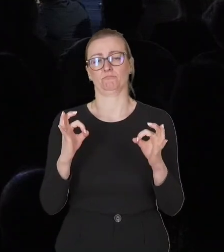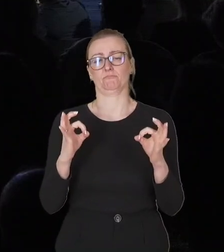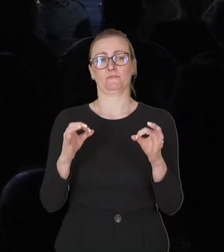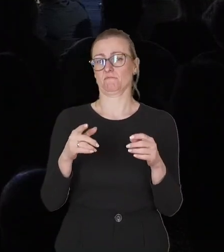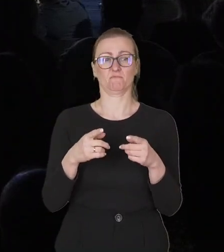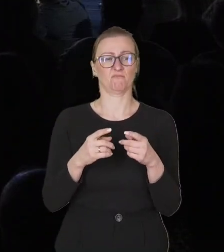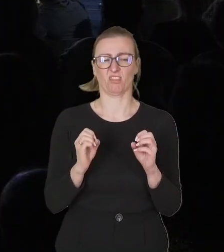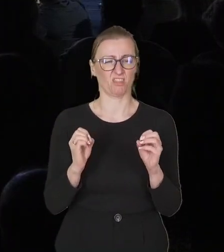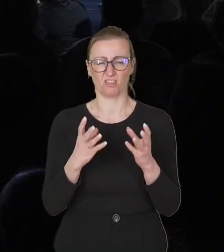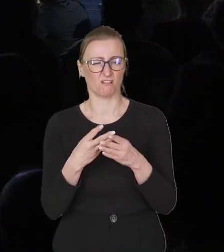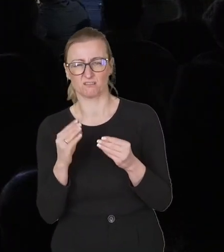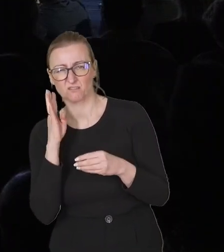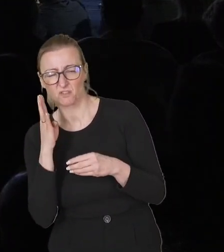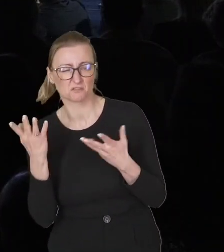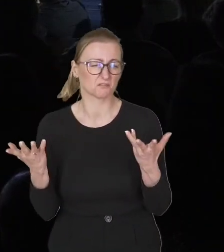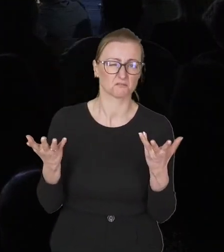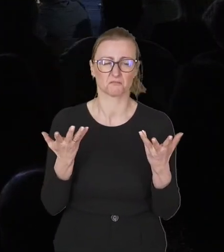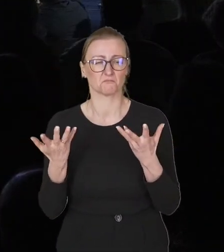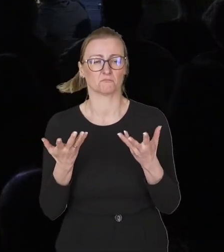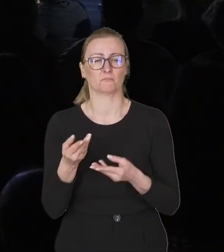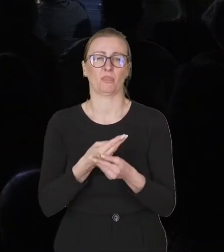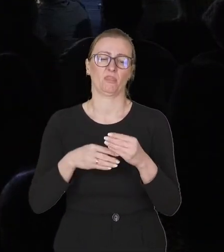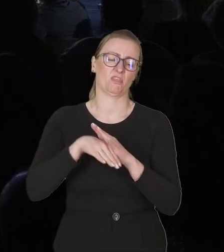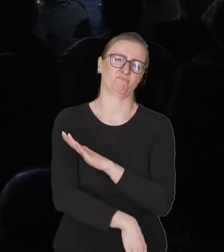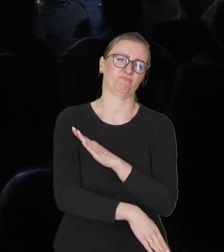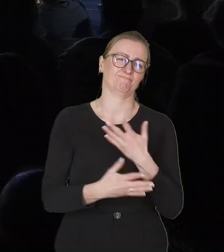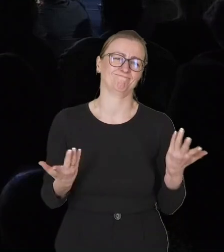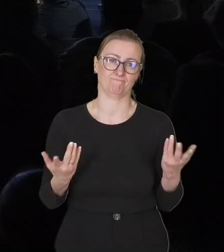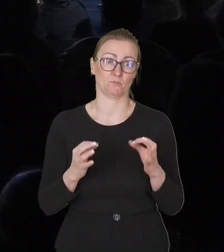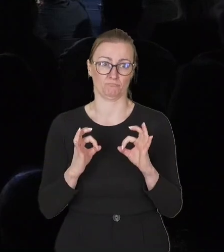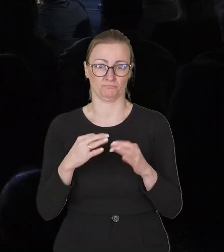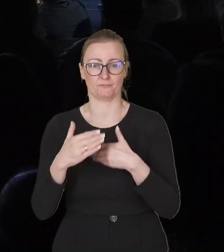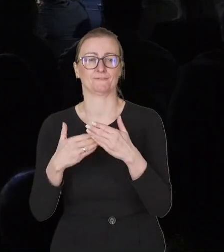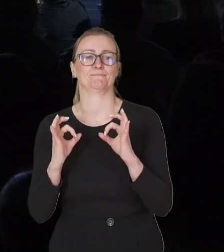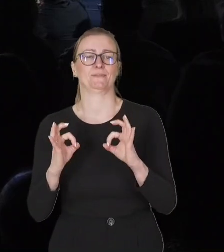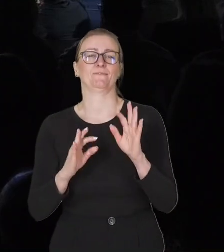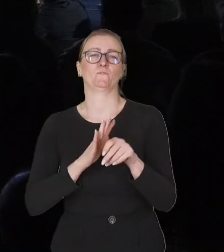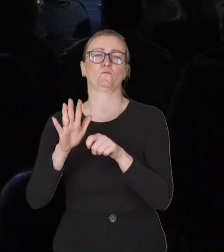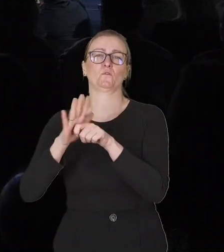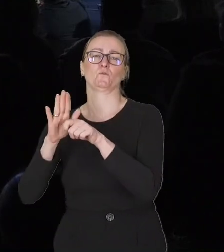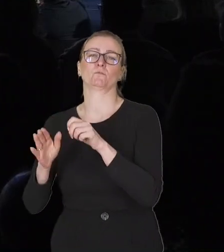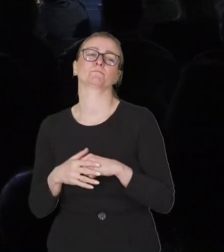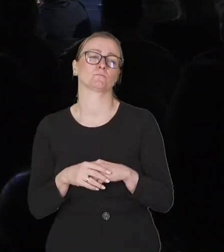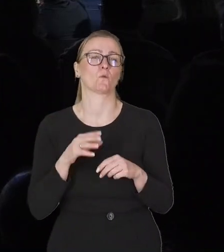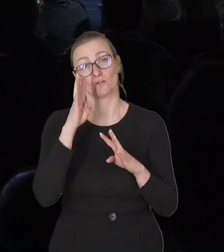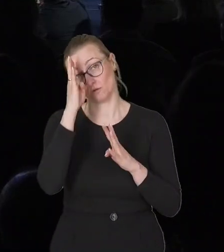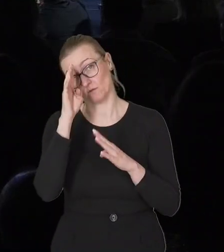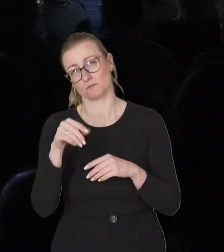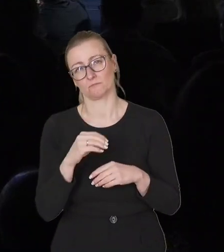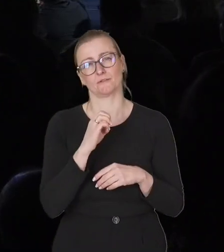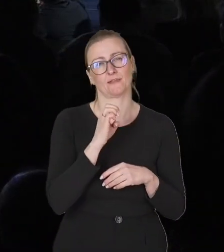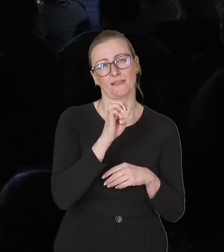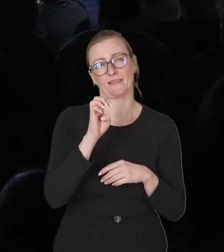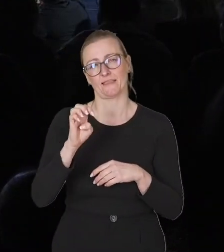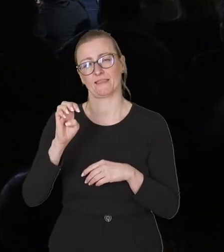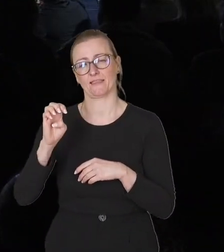another aspect for the innovation, for the single market. So it could be a start of the new discussion, the new panel, but now it's a time